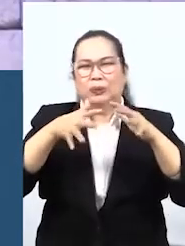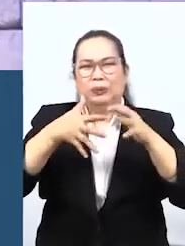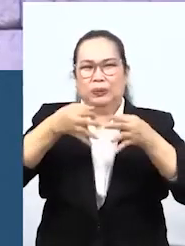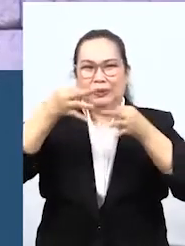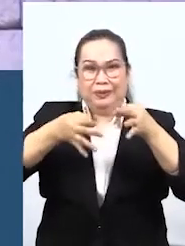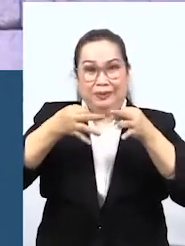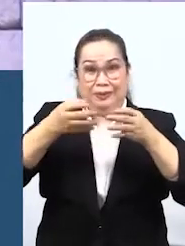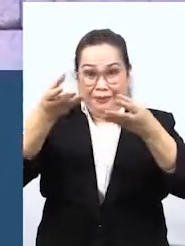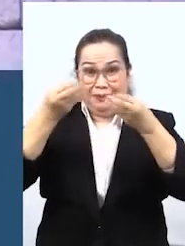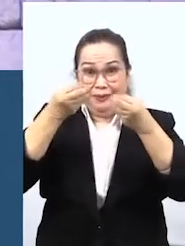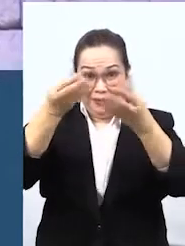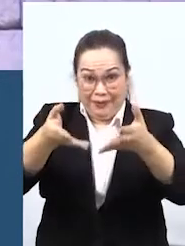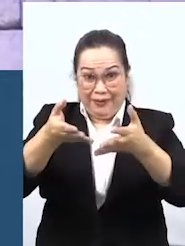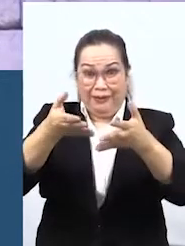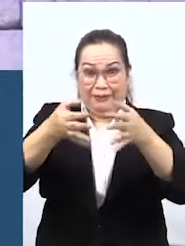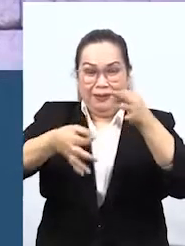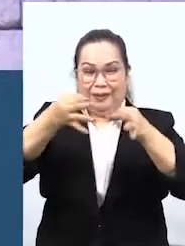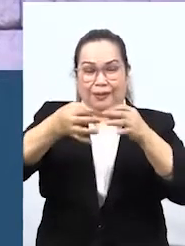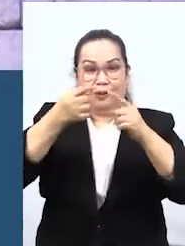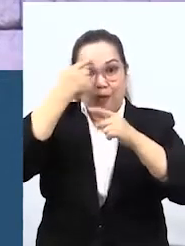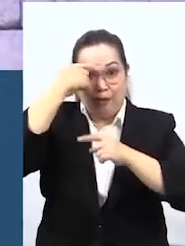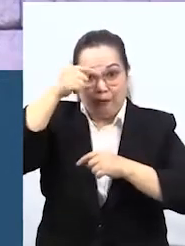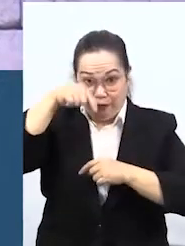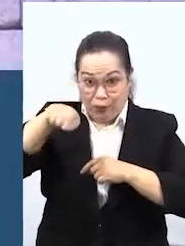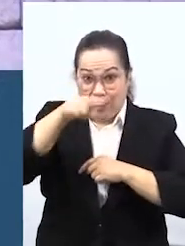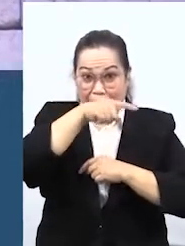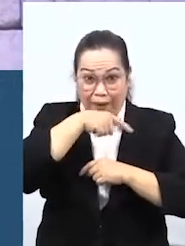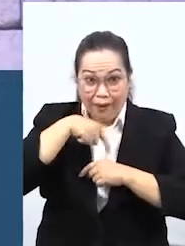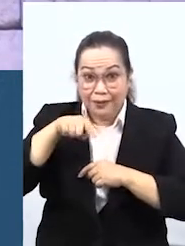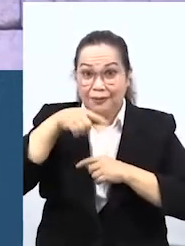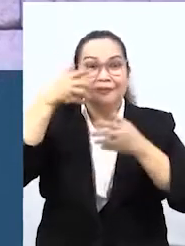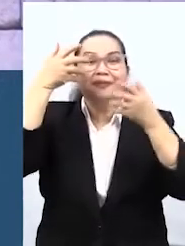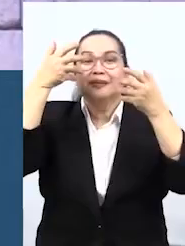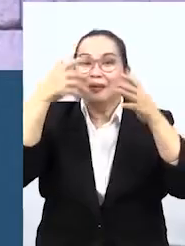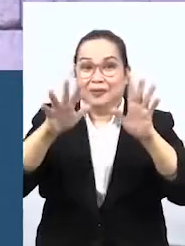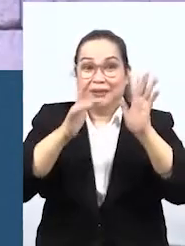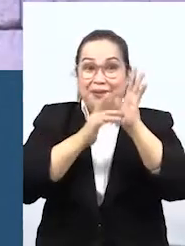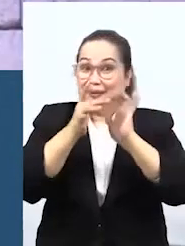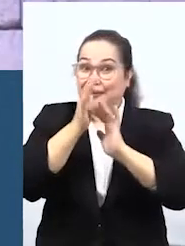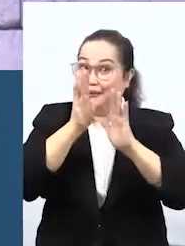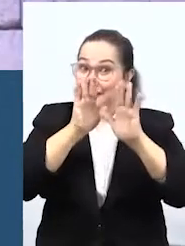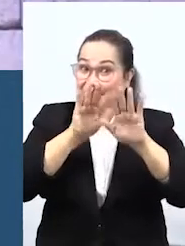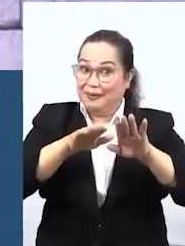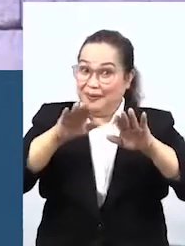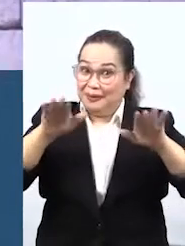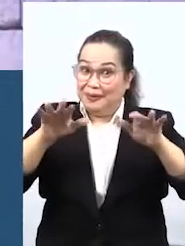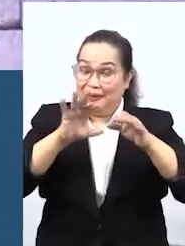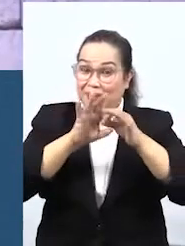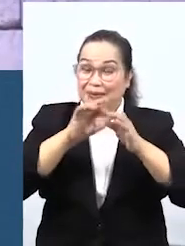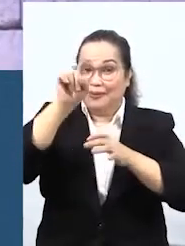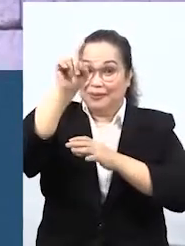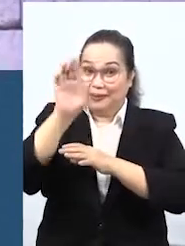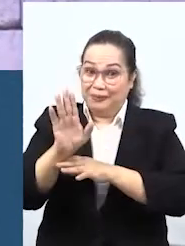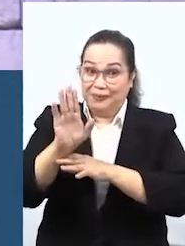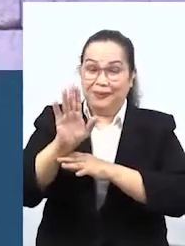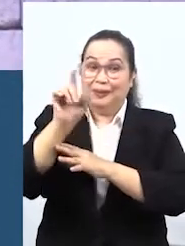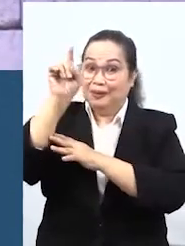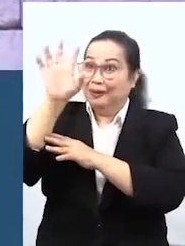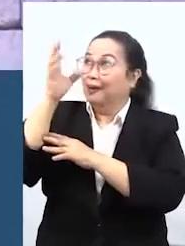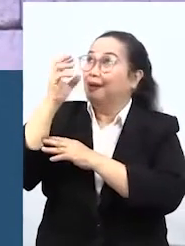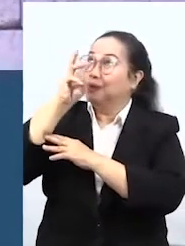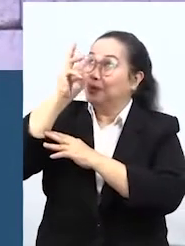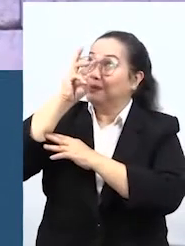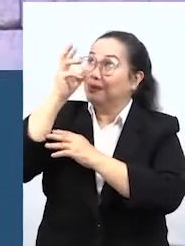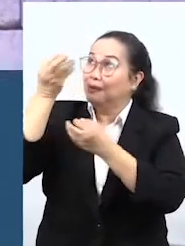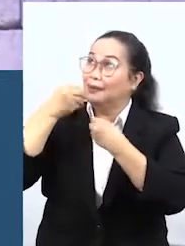her justice but those of us in the kingdom of God never have to wonder If God will give